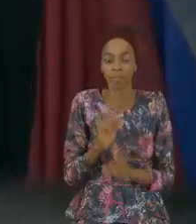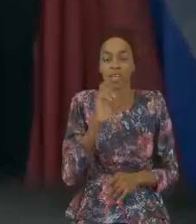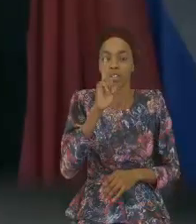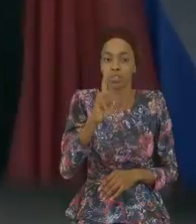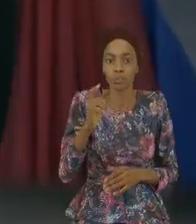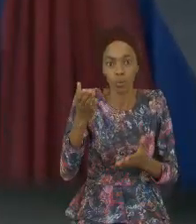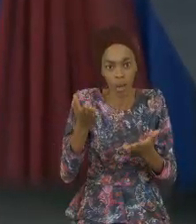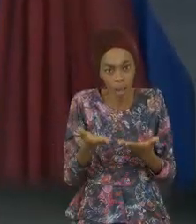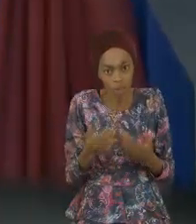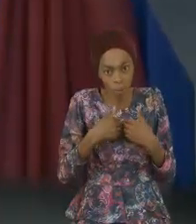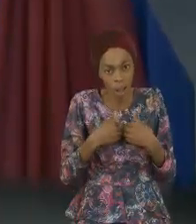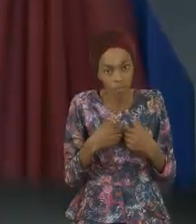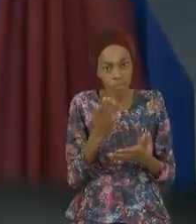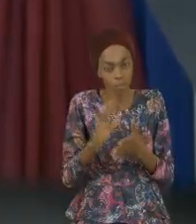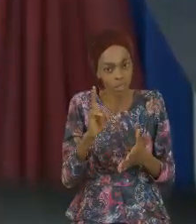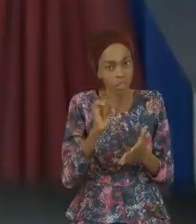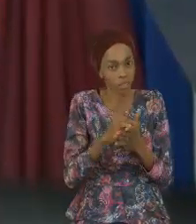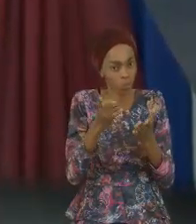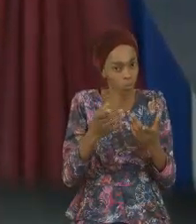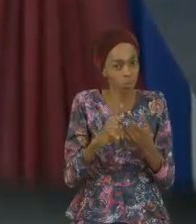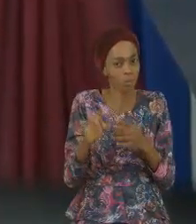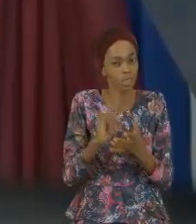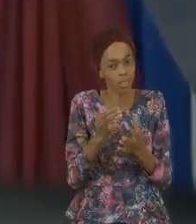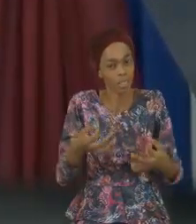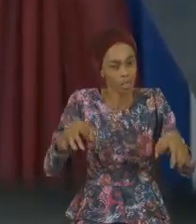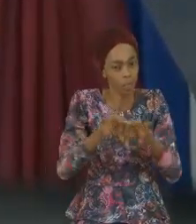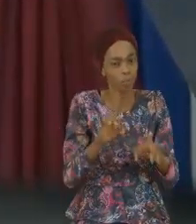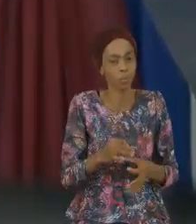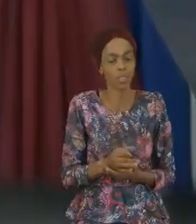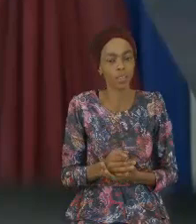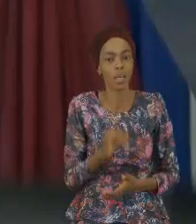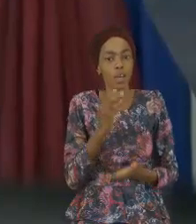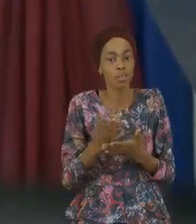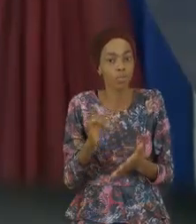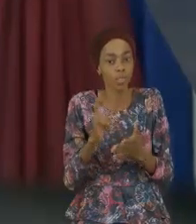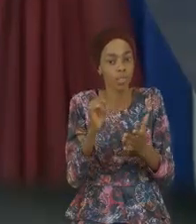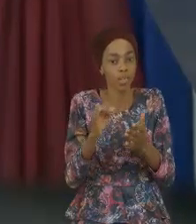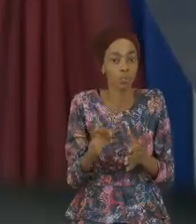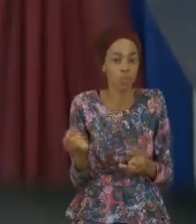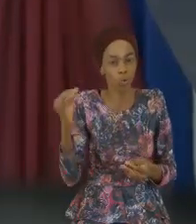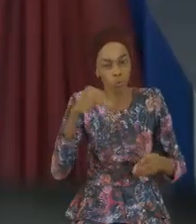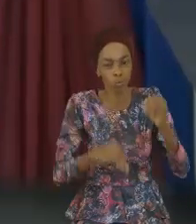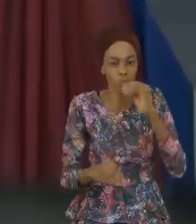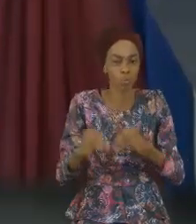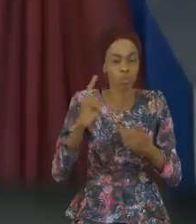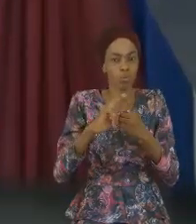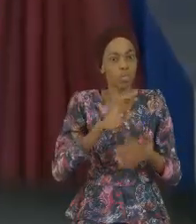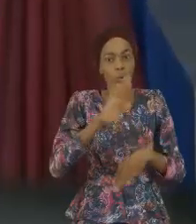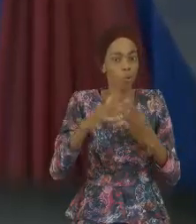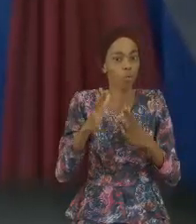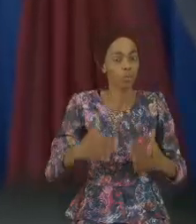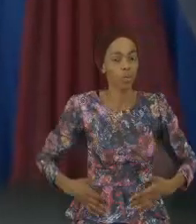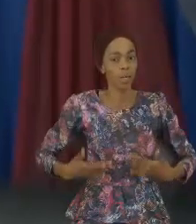to do that will matter. Something you have to do that will contribute to the whole of life. And so